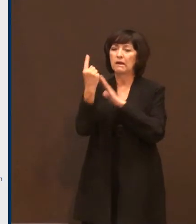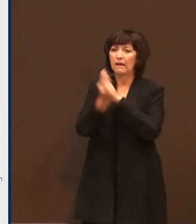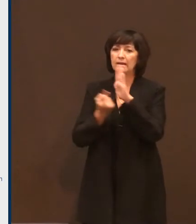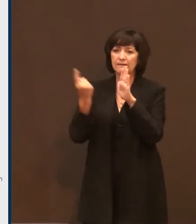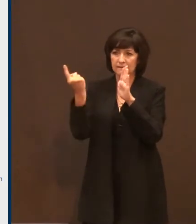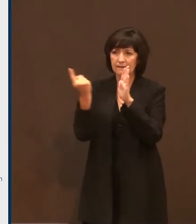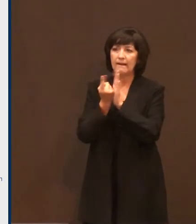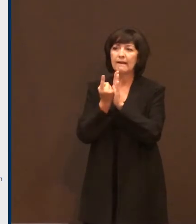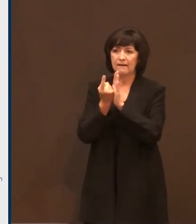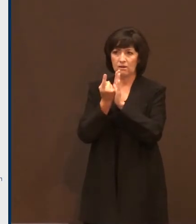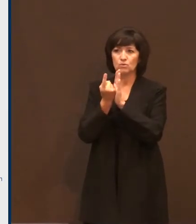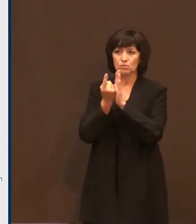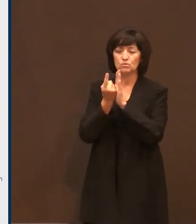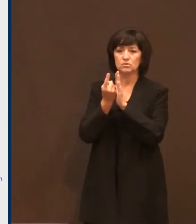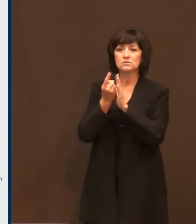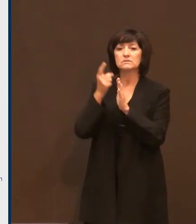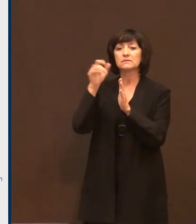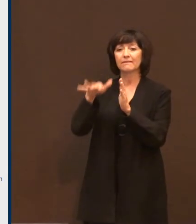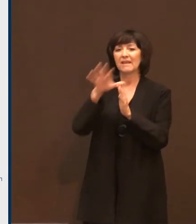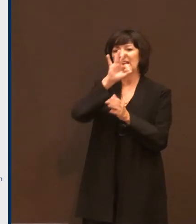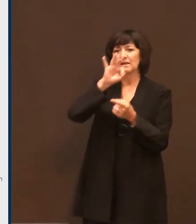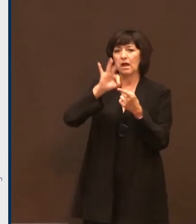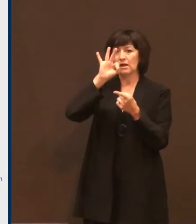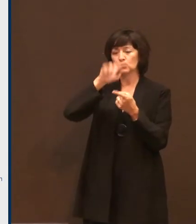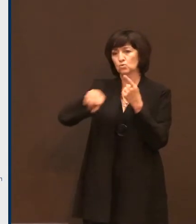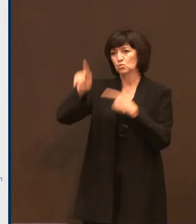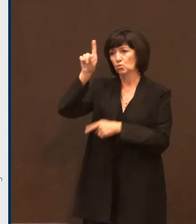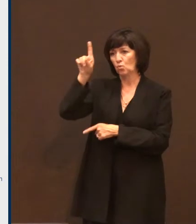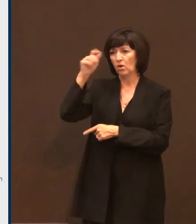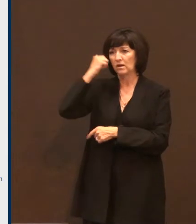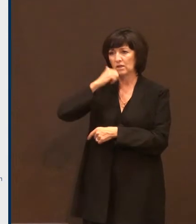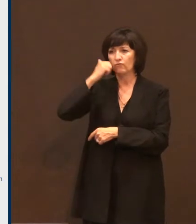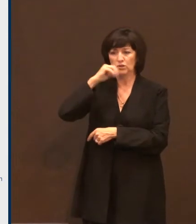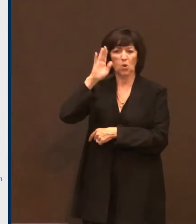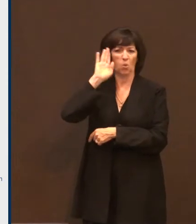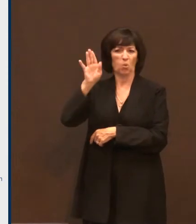drive-through events, so about 9 to 1 each day. So we'll update that on the